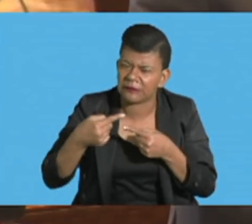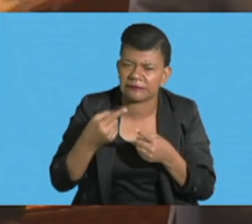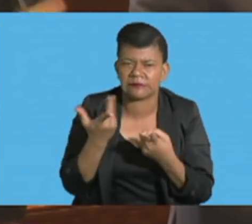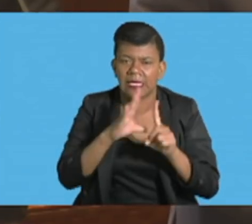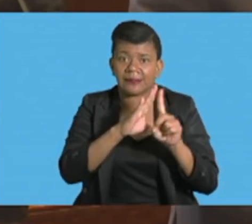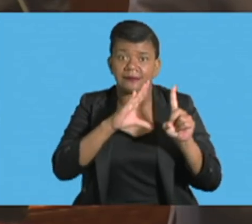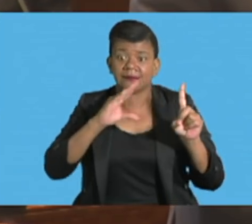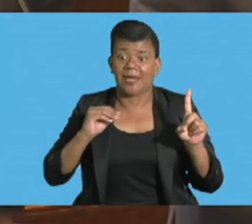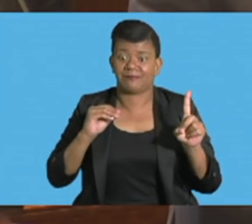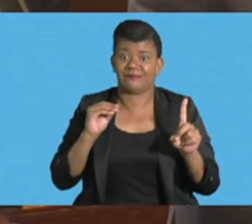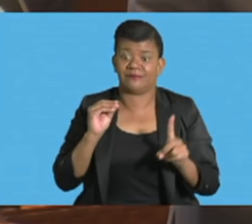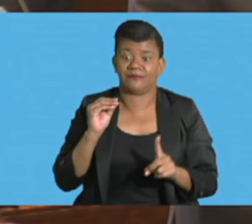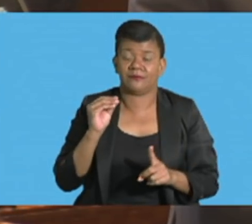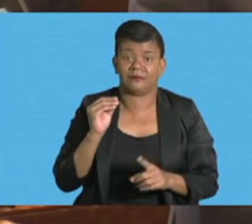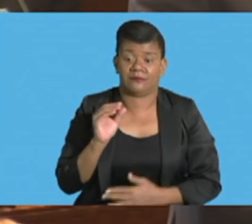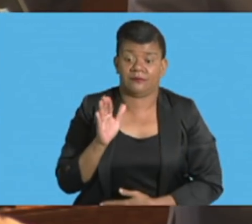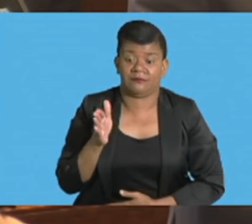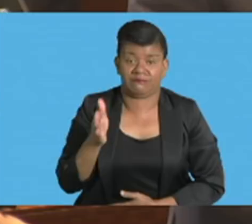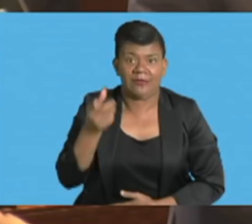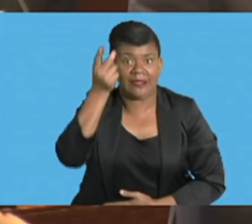issues, they have a steadfast